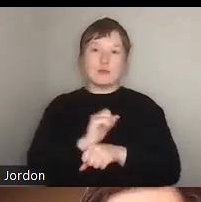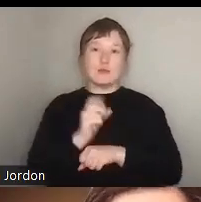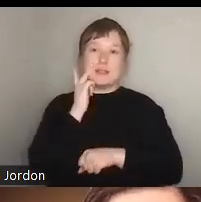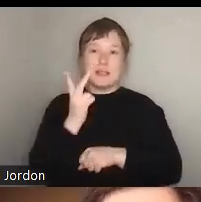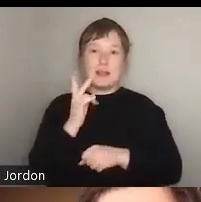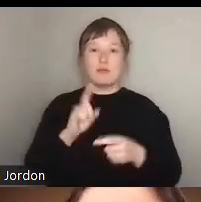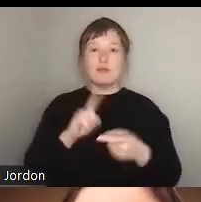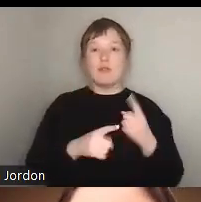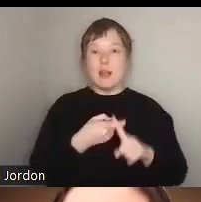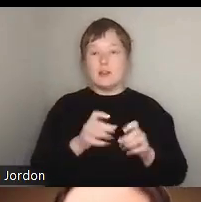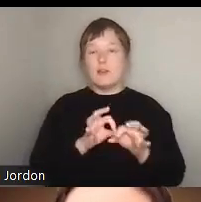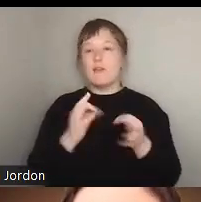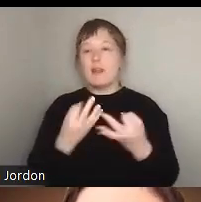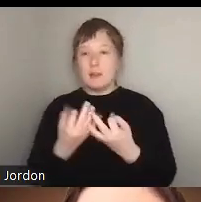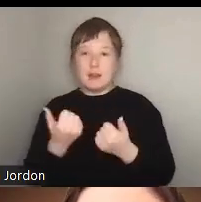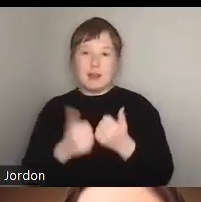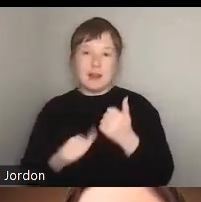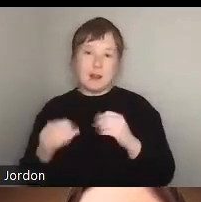anymore.